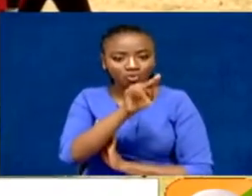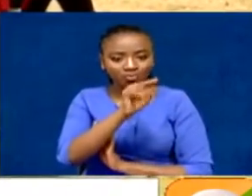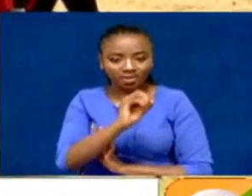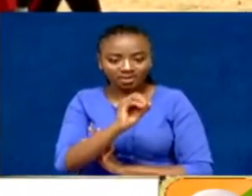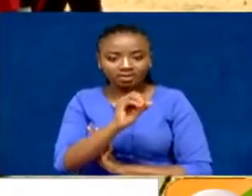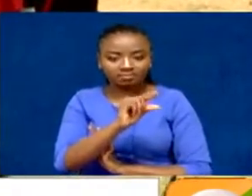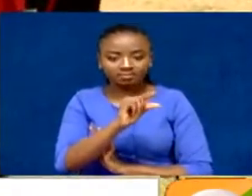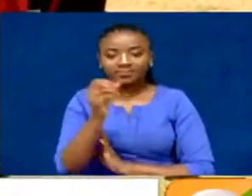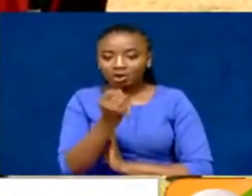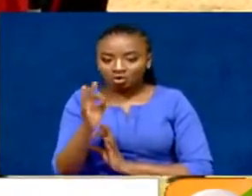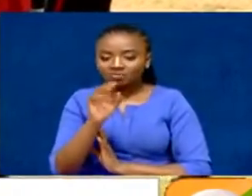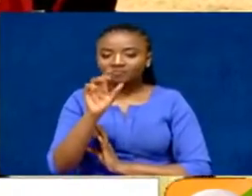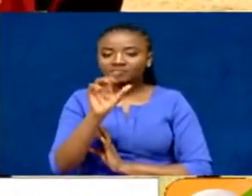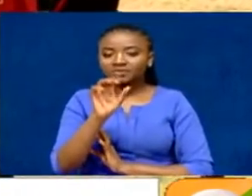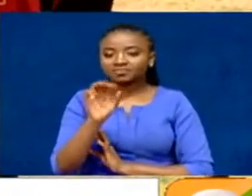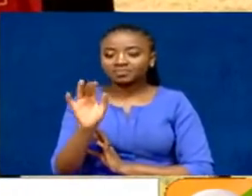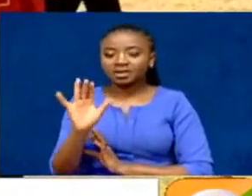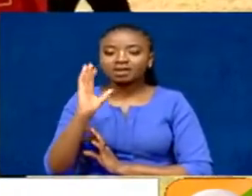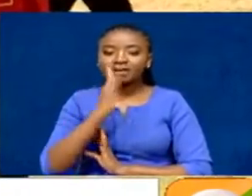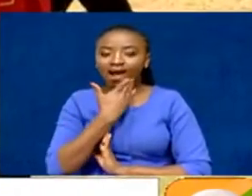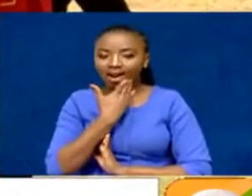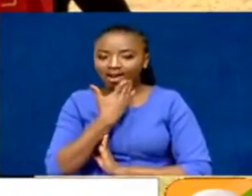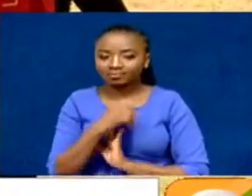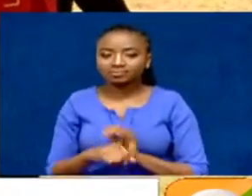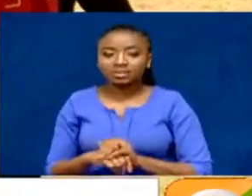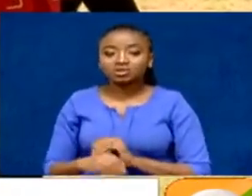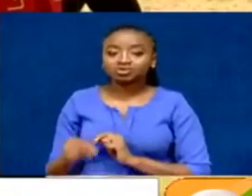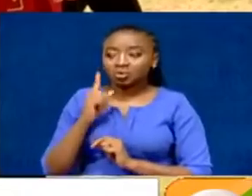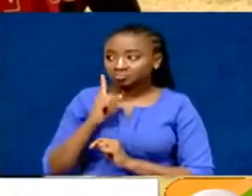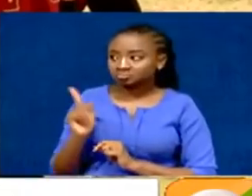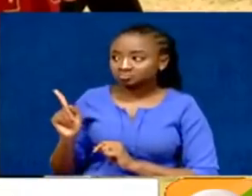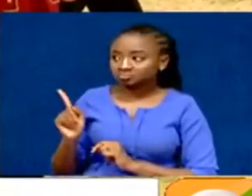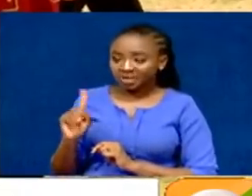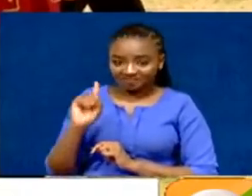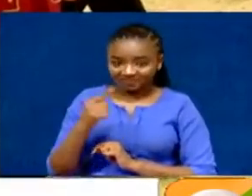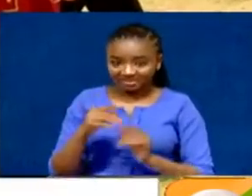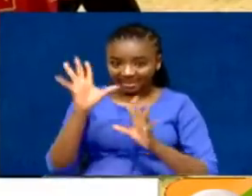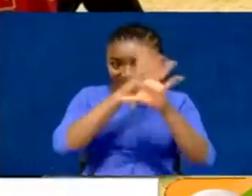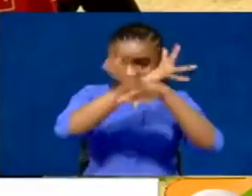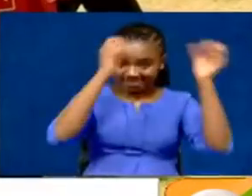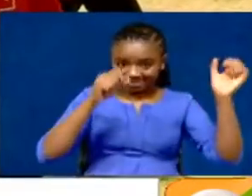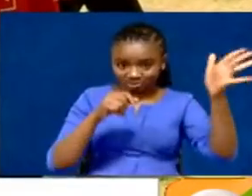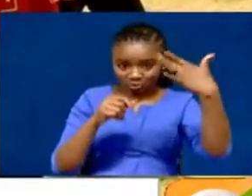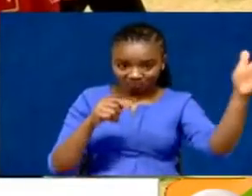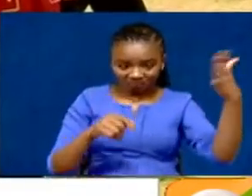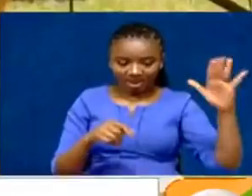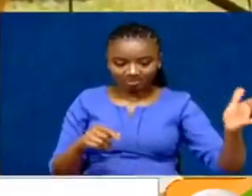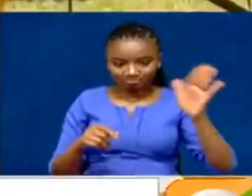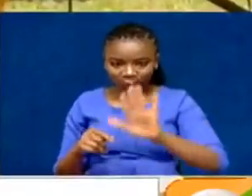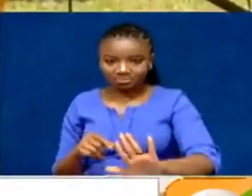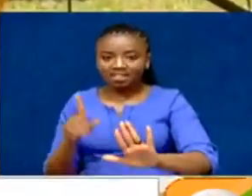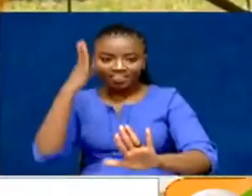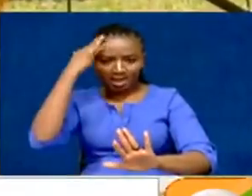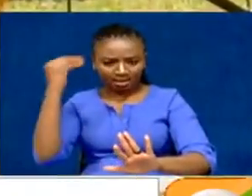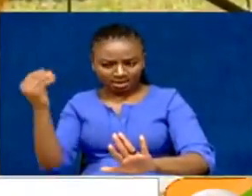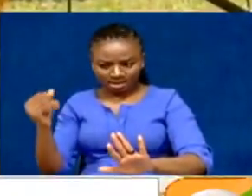The battalion, better known as Ash Warriors, began laying the presidential flag and the regimental flag grey in